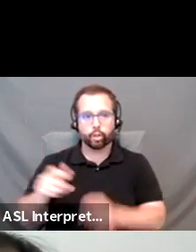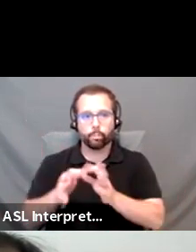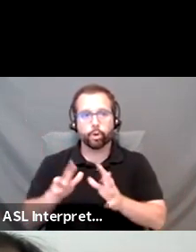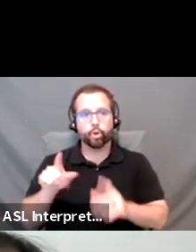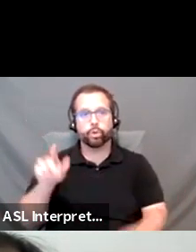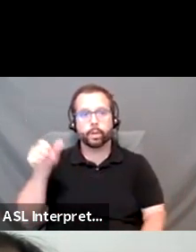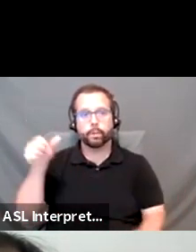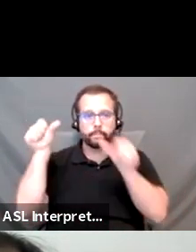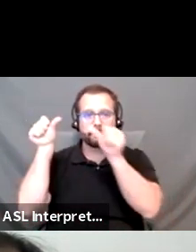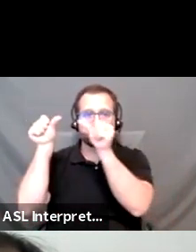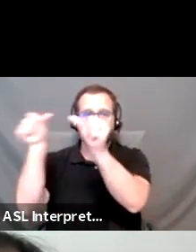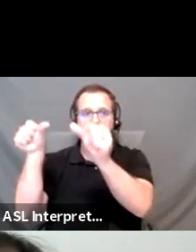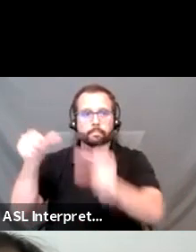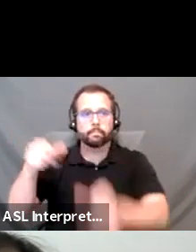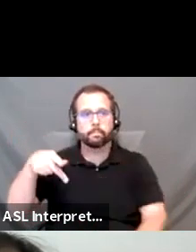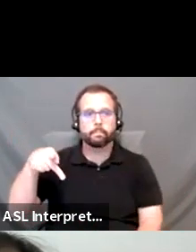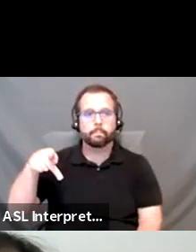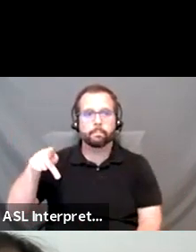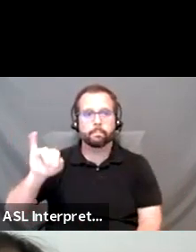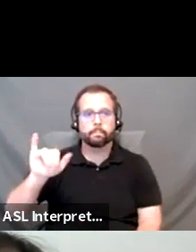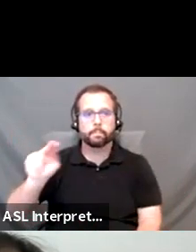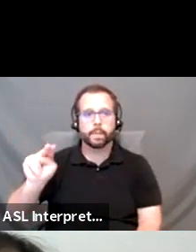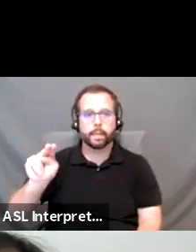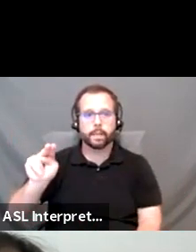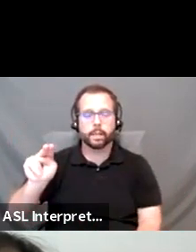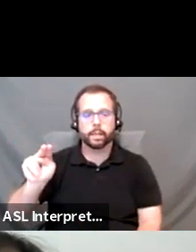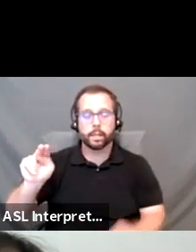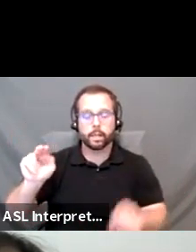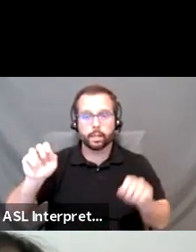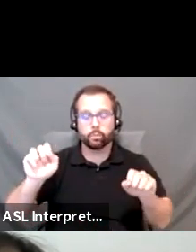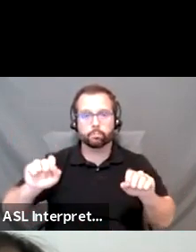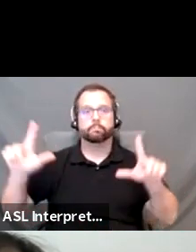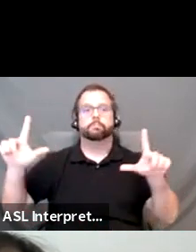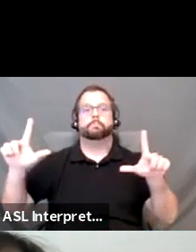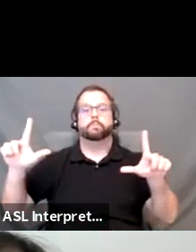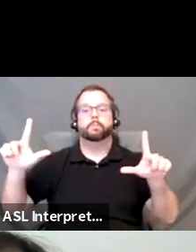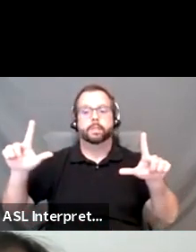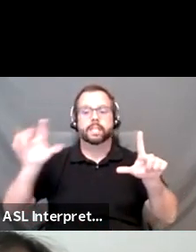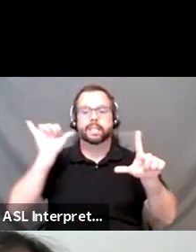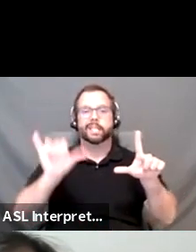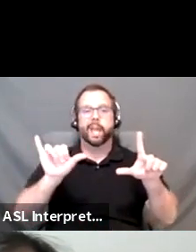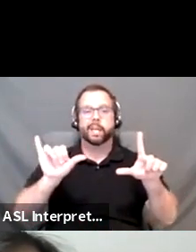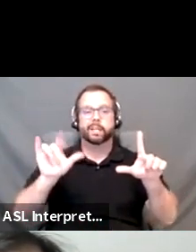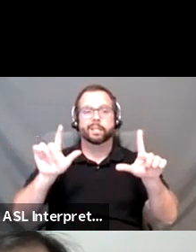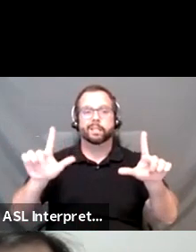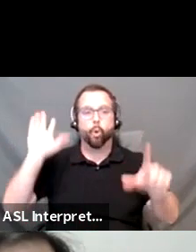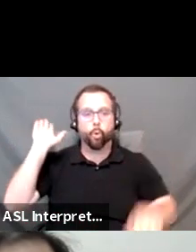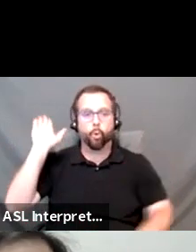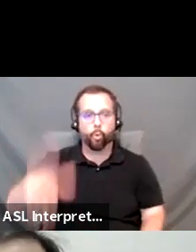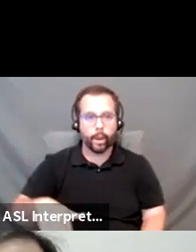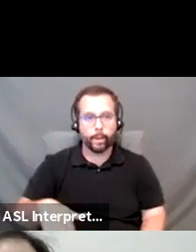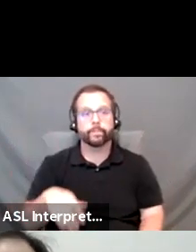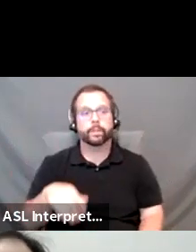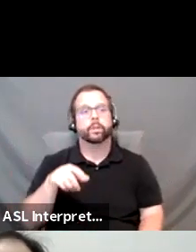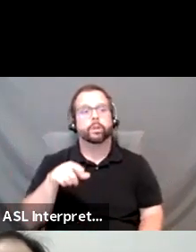that will allow you to see him the whole time in a larger platform. So, and if you would like him even larger, you can